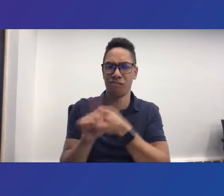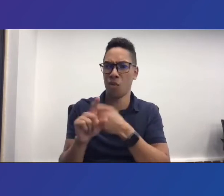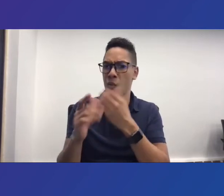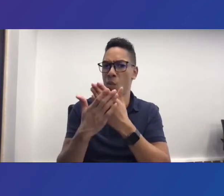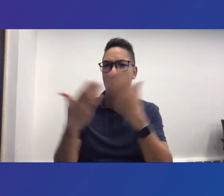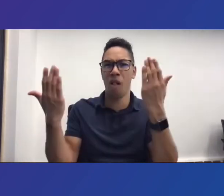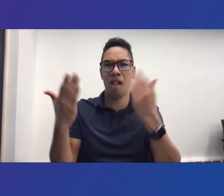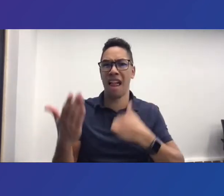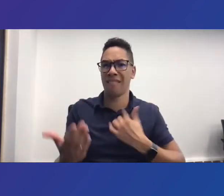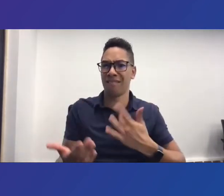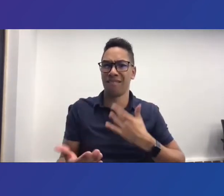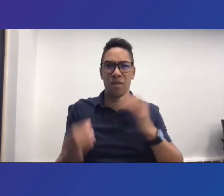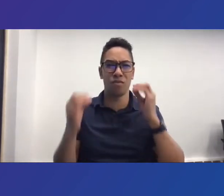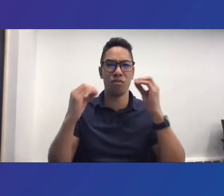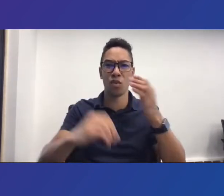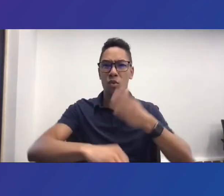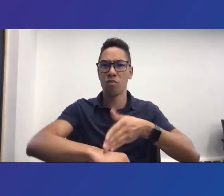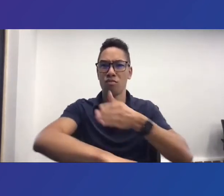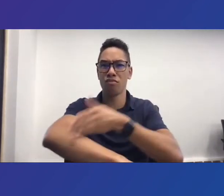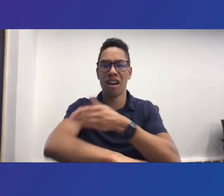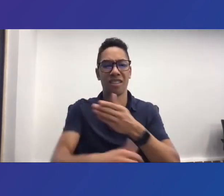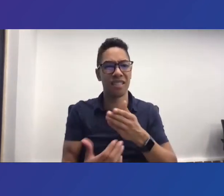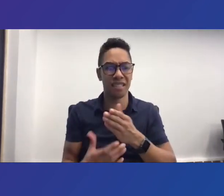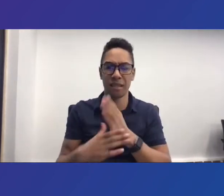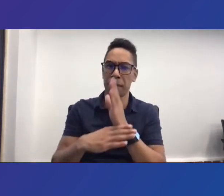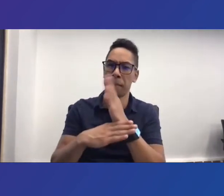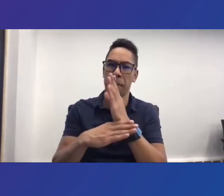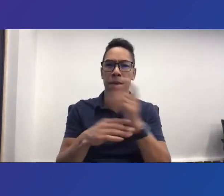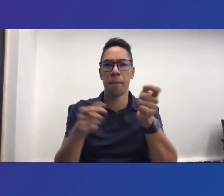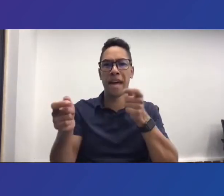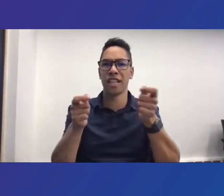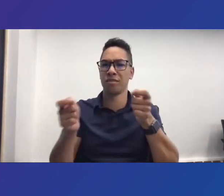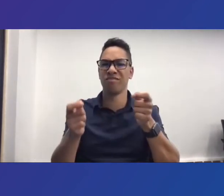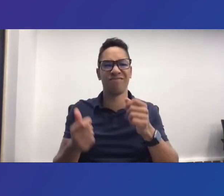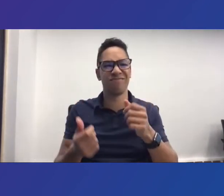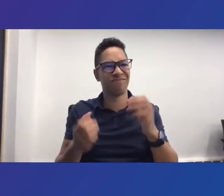able to progress much, I hit that middle management portion and I wasn't